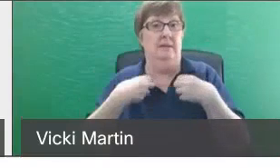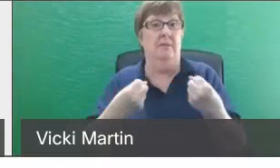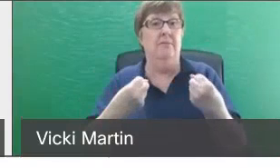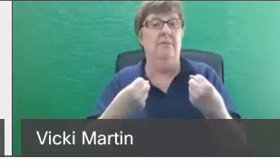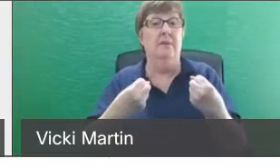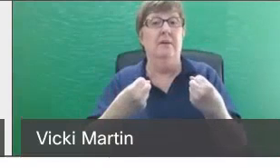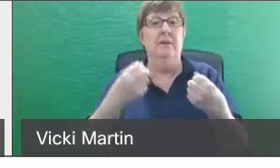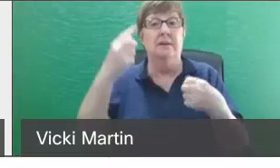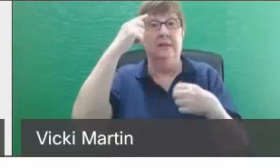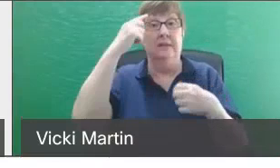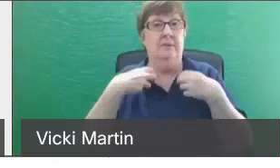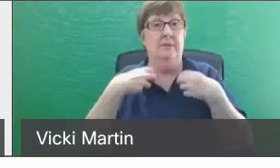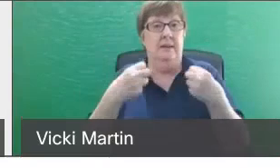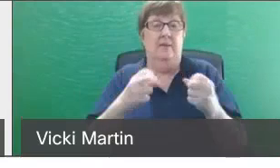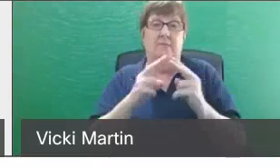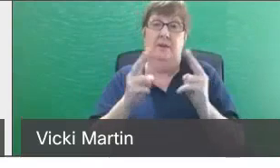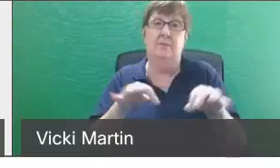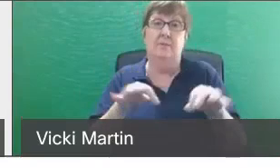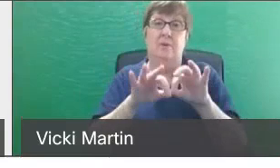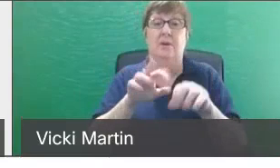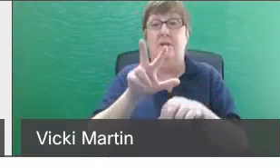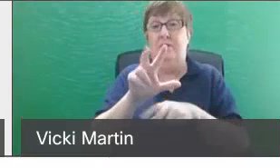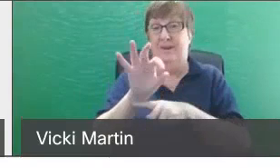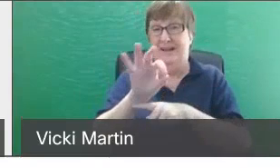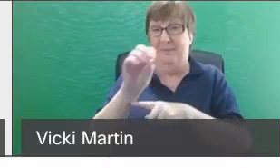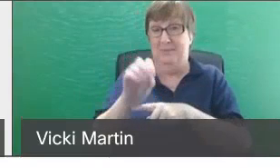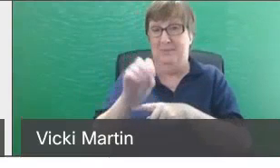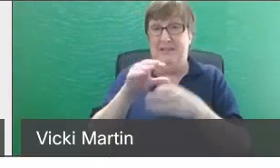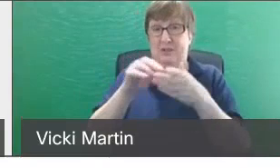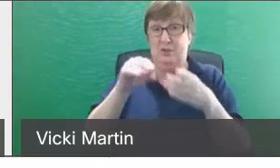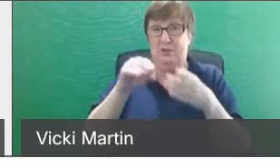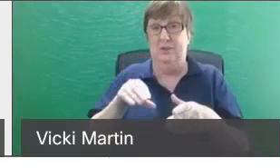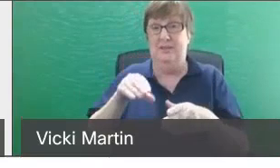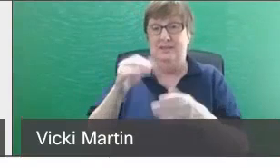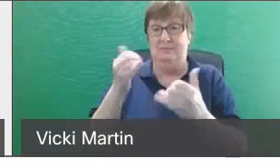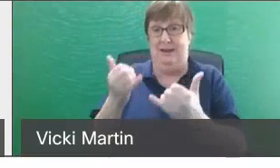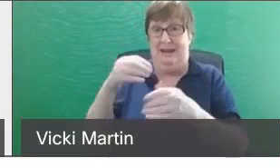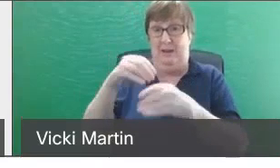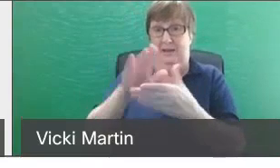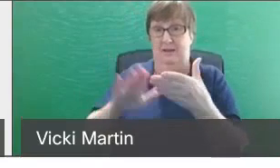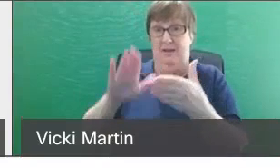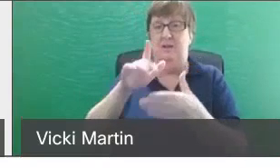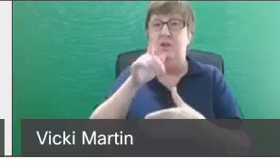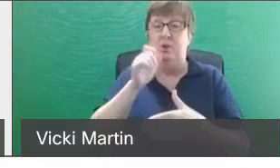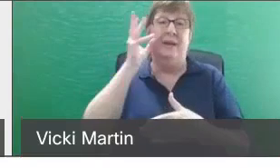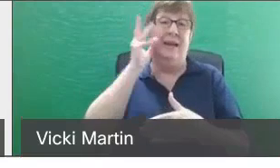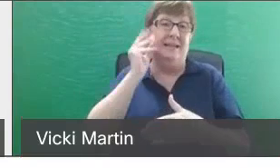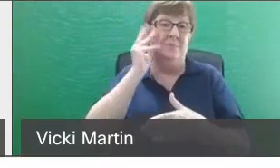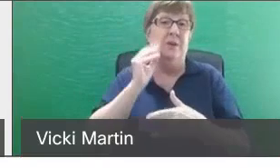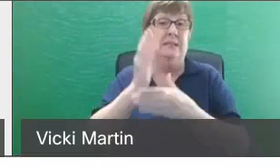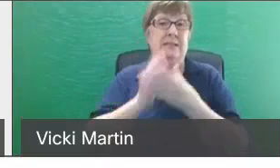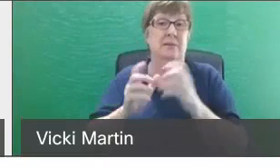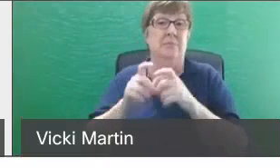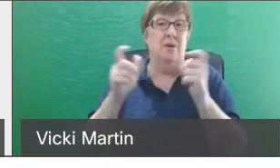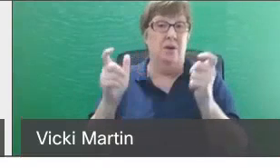is important. We have 39% of students in colleges who experience a significant mental health issue, the